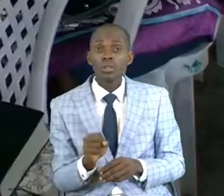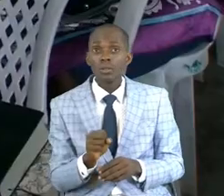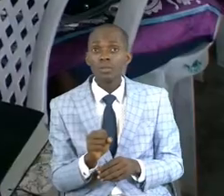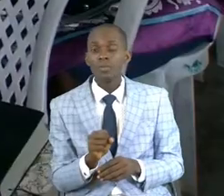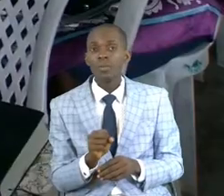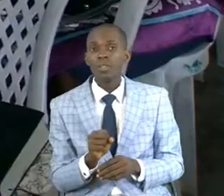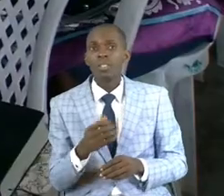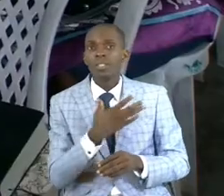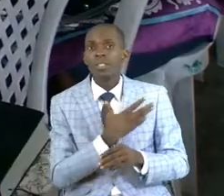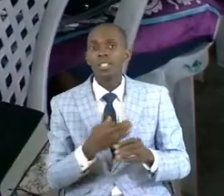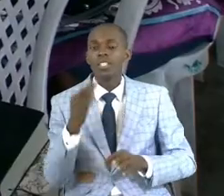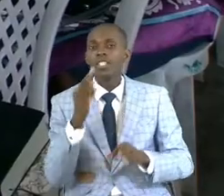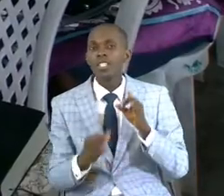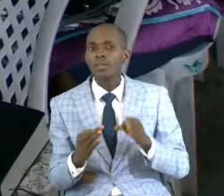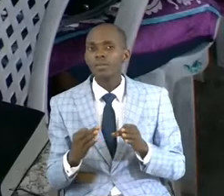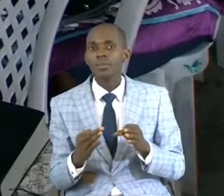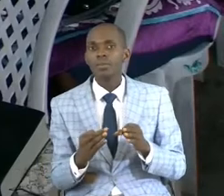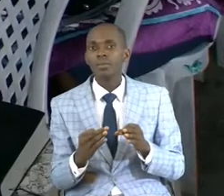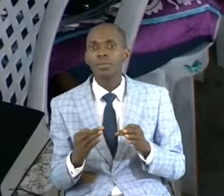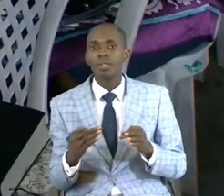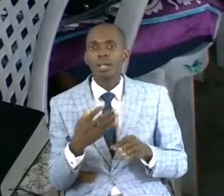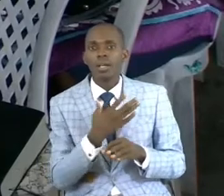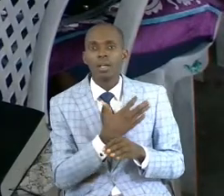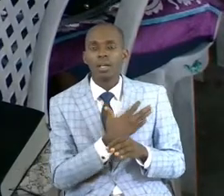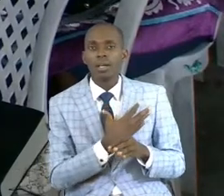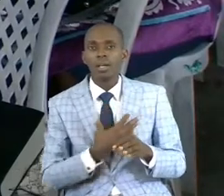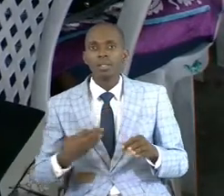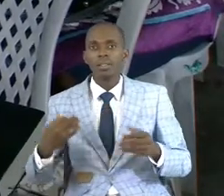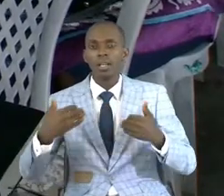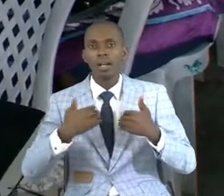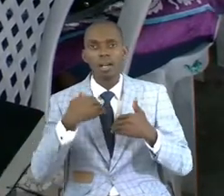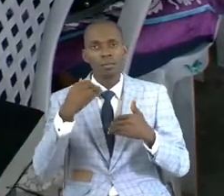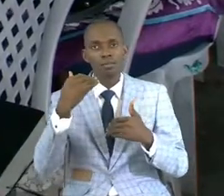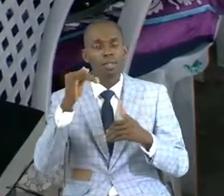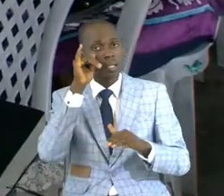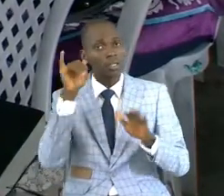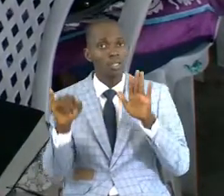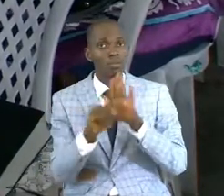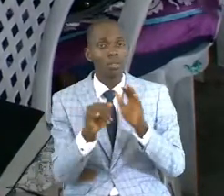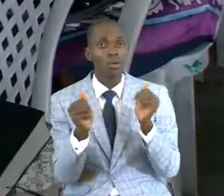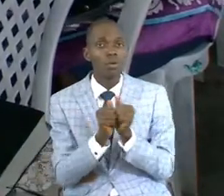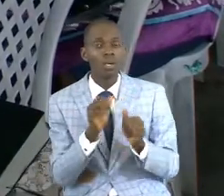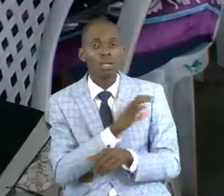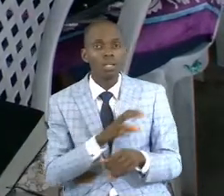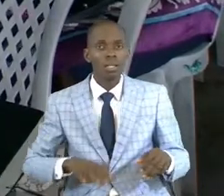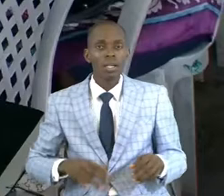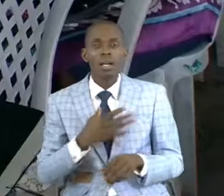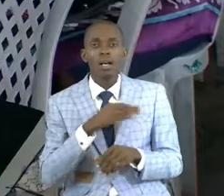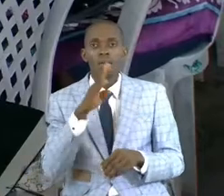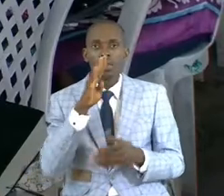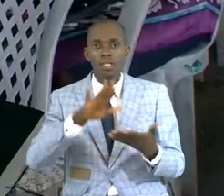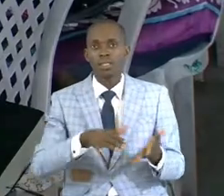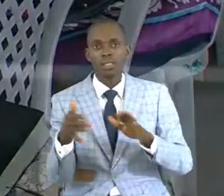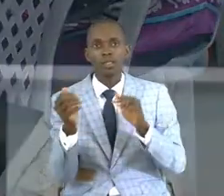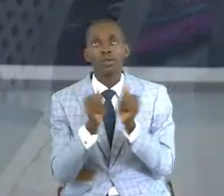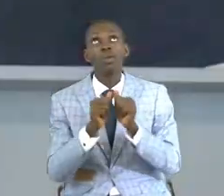If we truly are identified with Christ and we be dead with Him, we